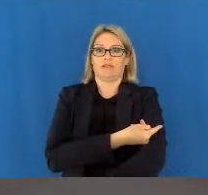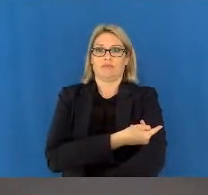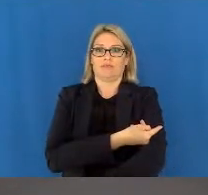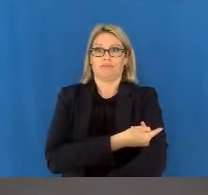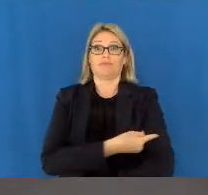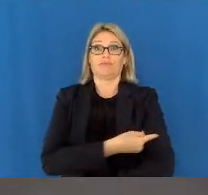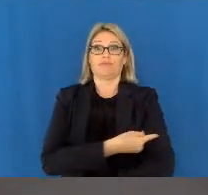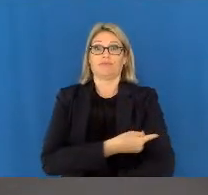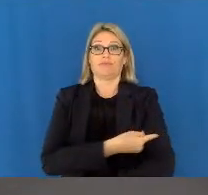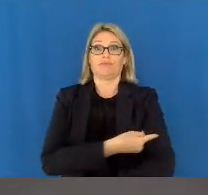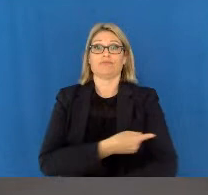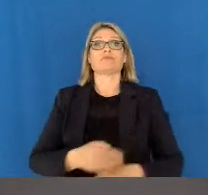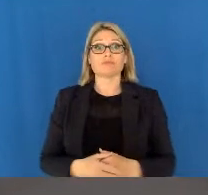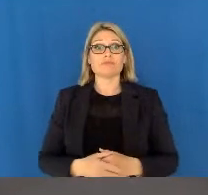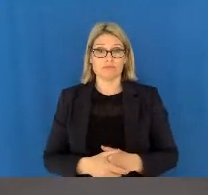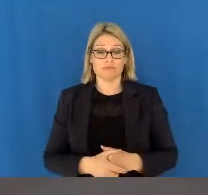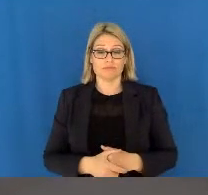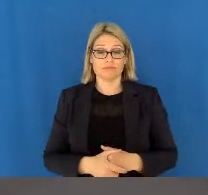statistic, Nick. Right, John?